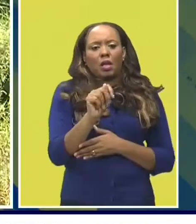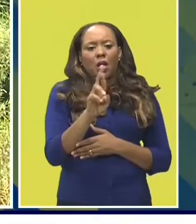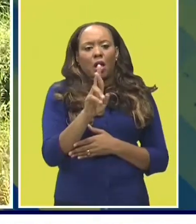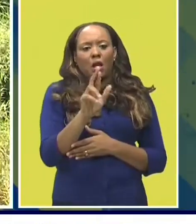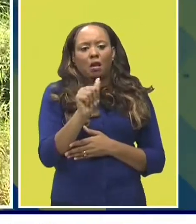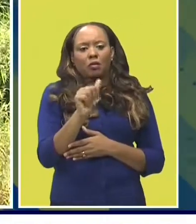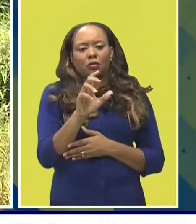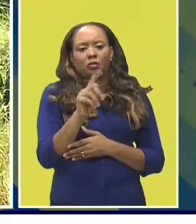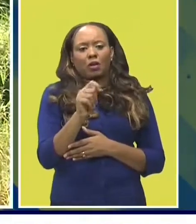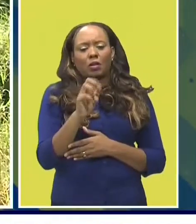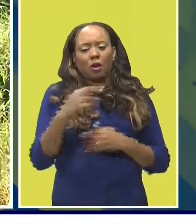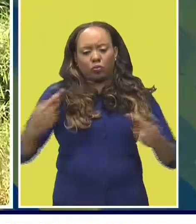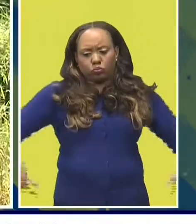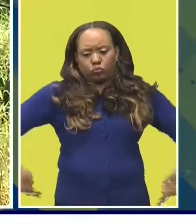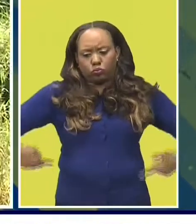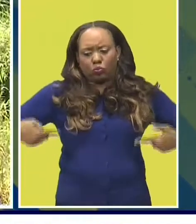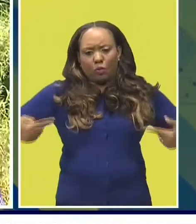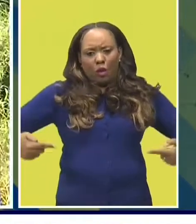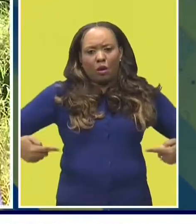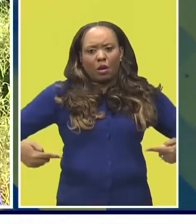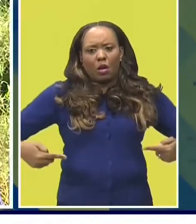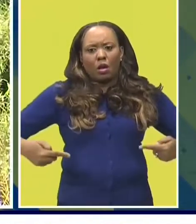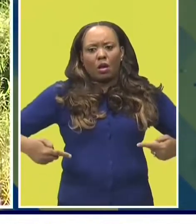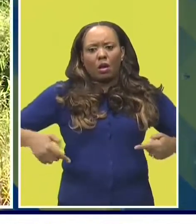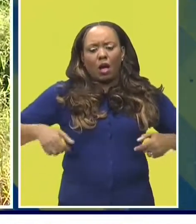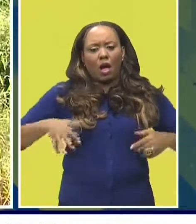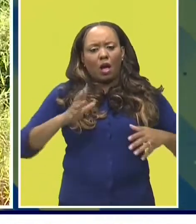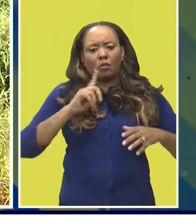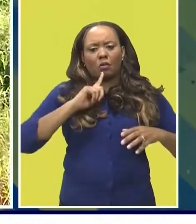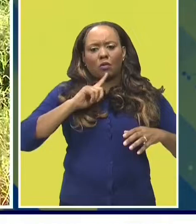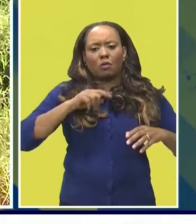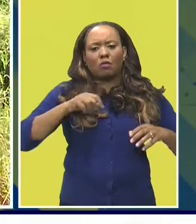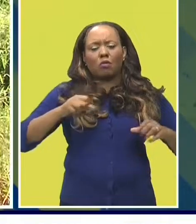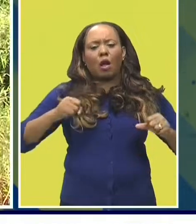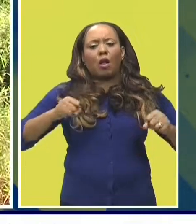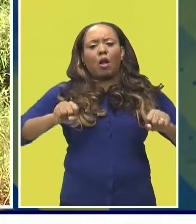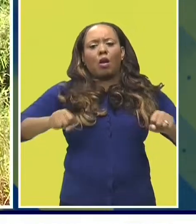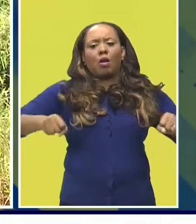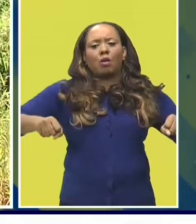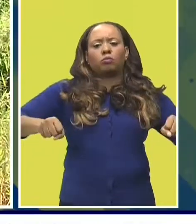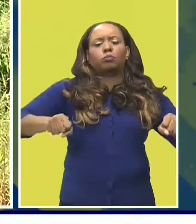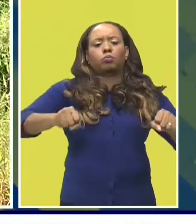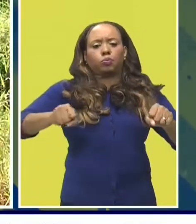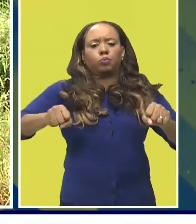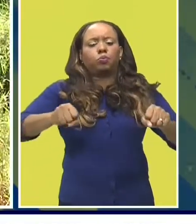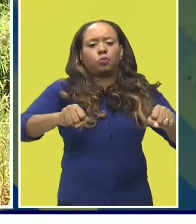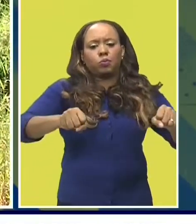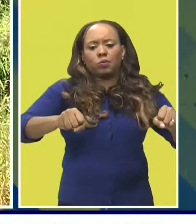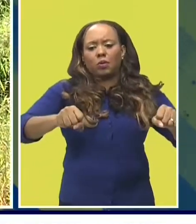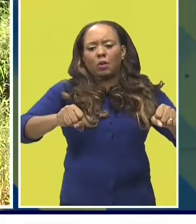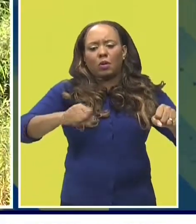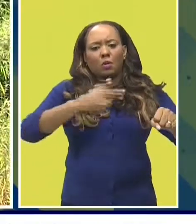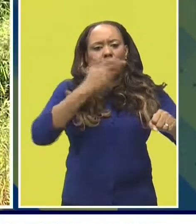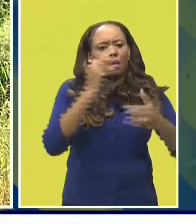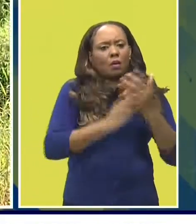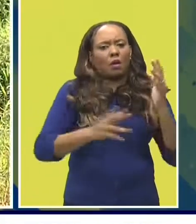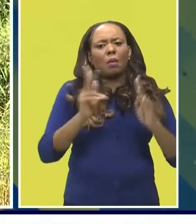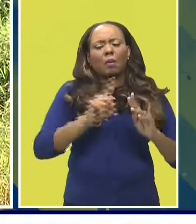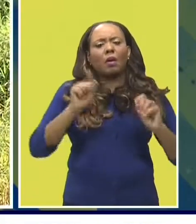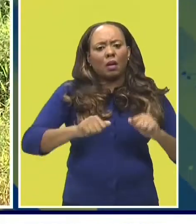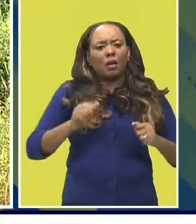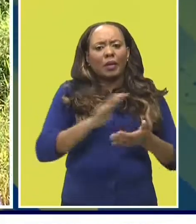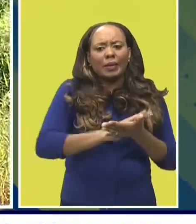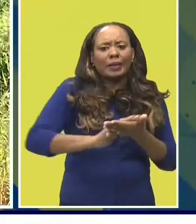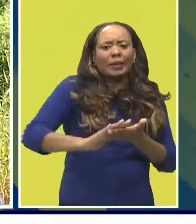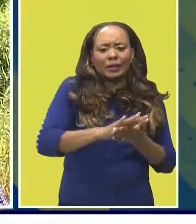government, the taxpayers' money, clearing large tracts of size of roads from persons who are conglomerates that can do it